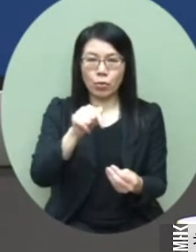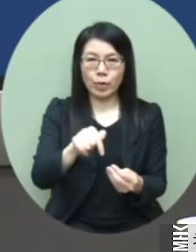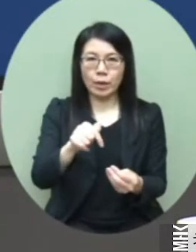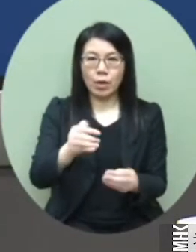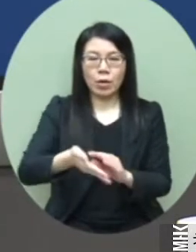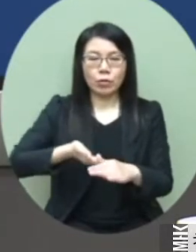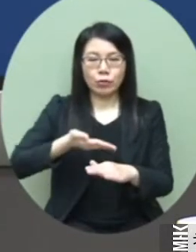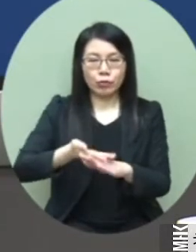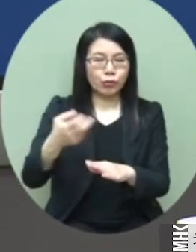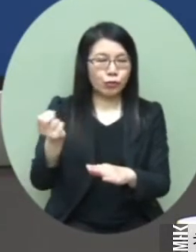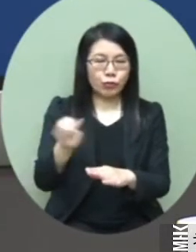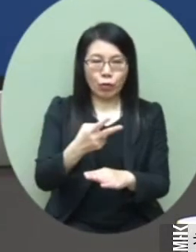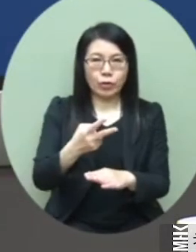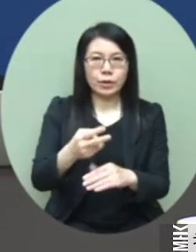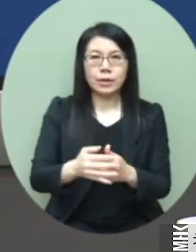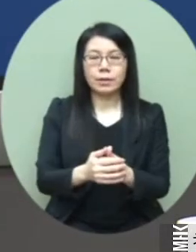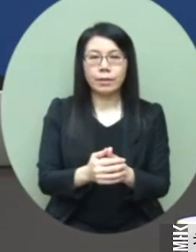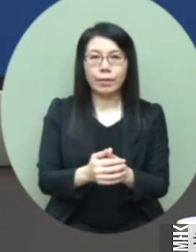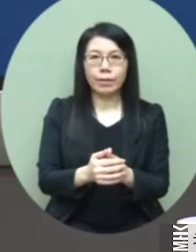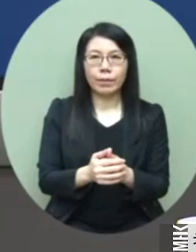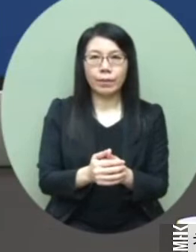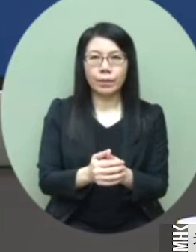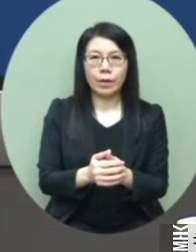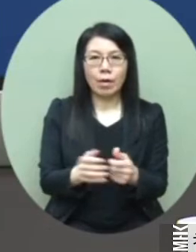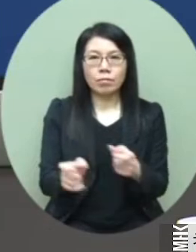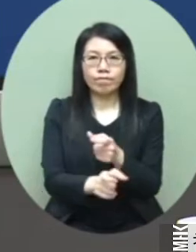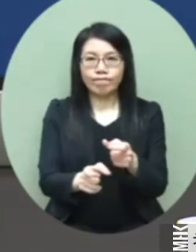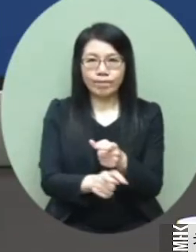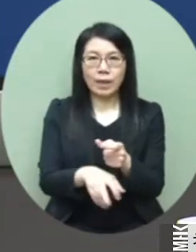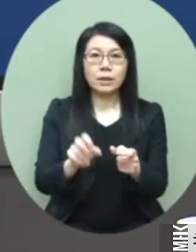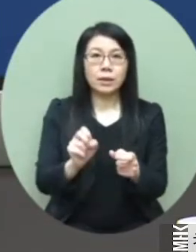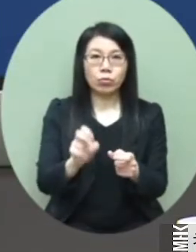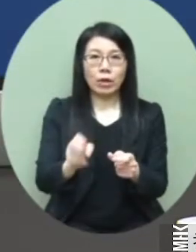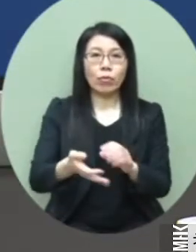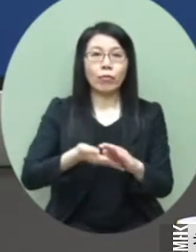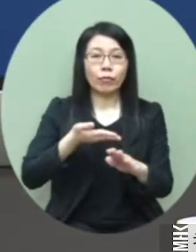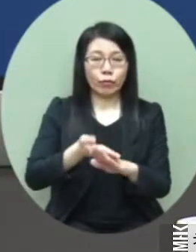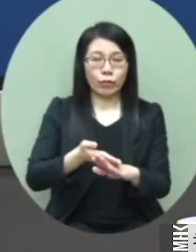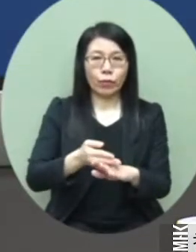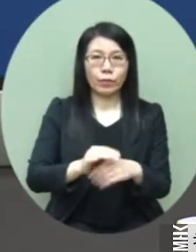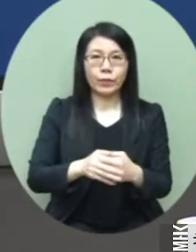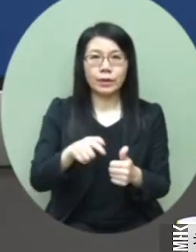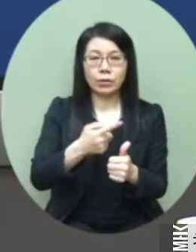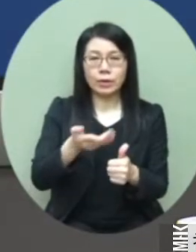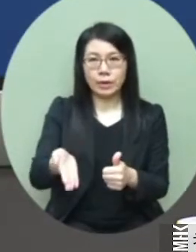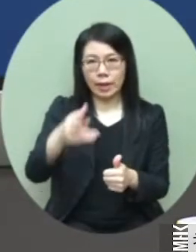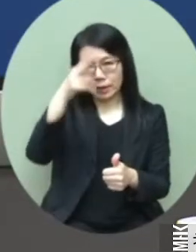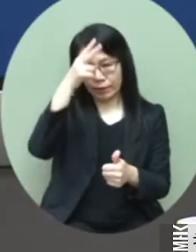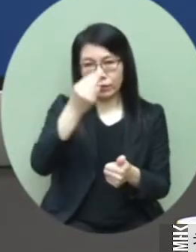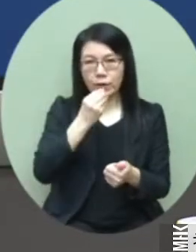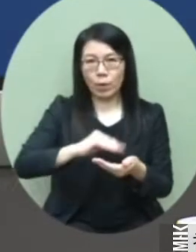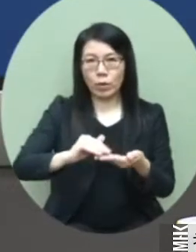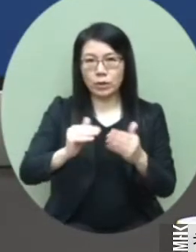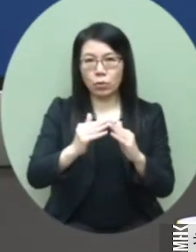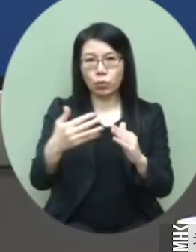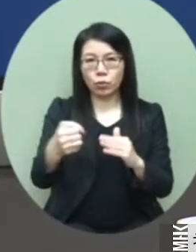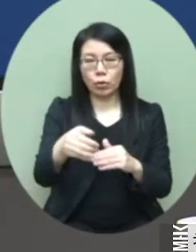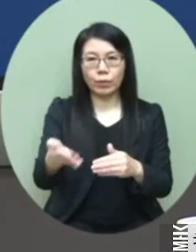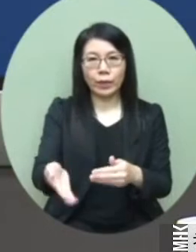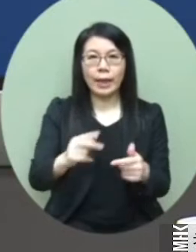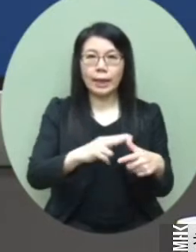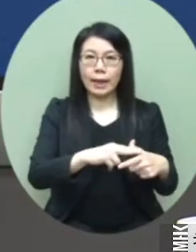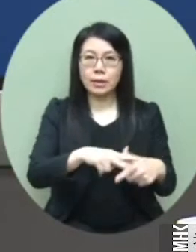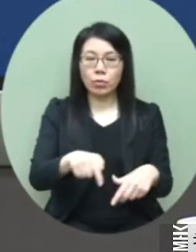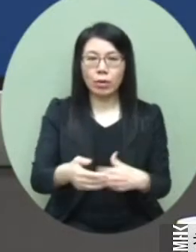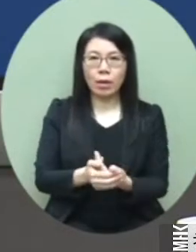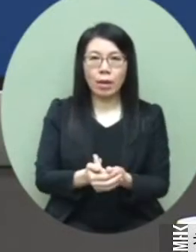then, under a much improved environment, revive their business. I now give the floor to the Secretary for